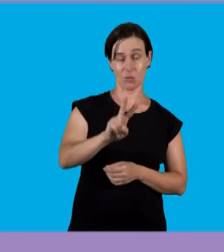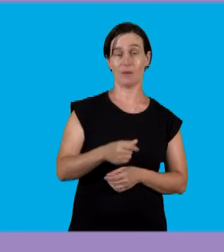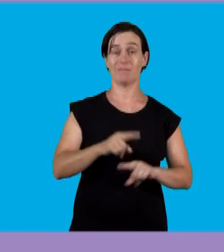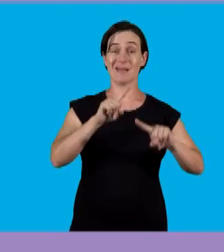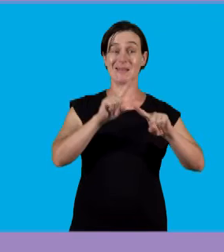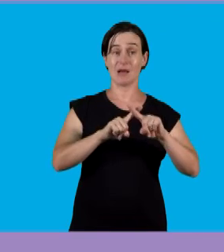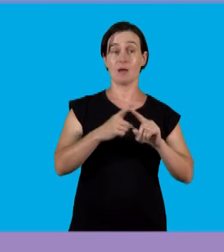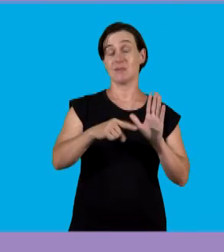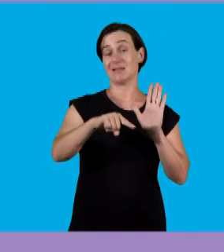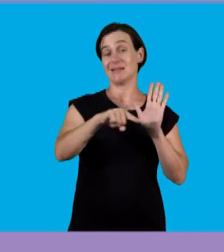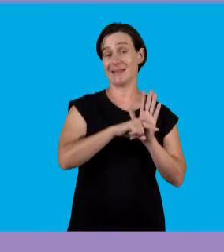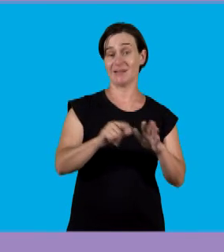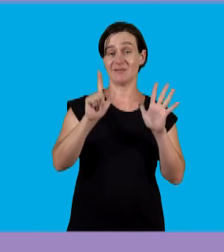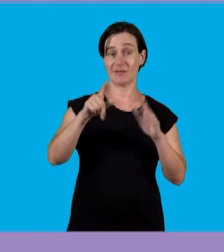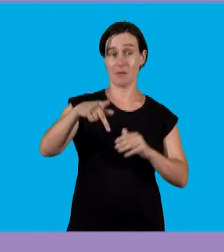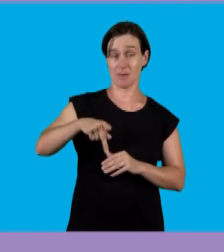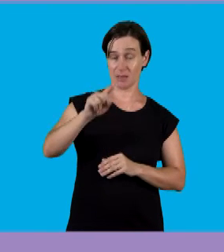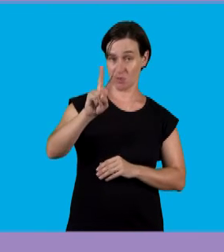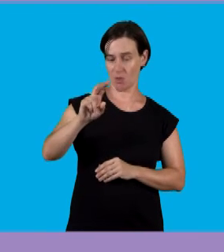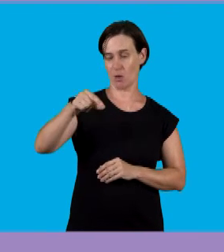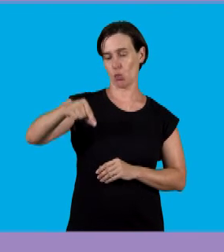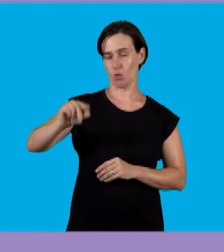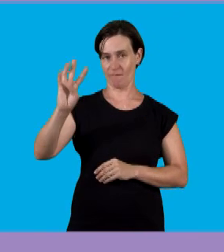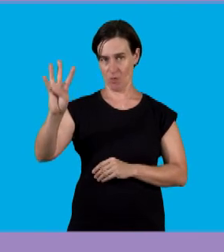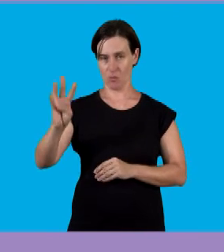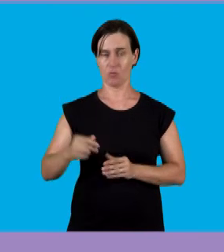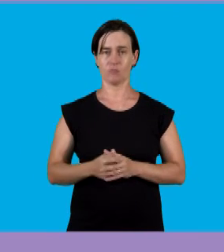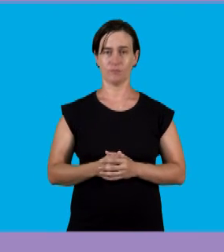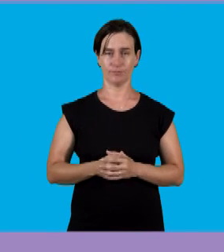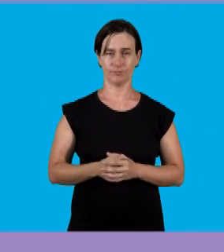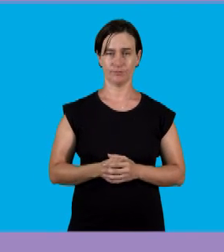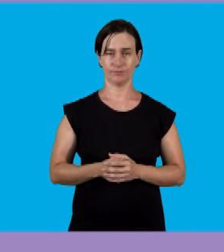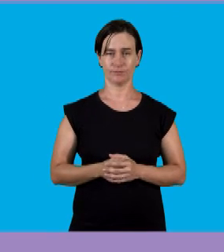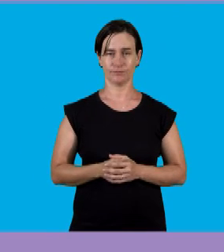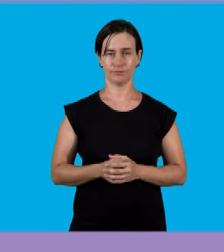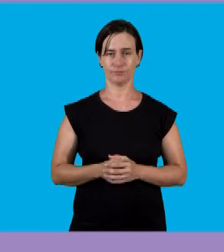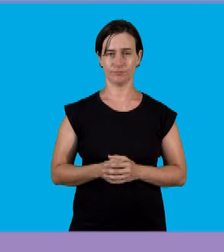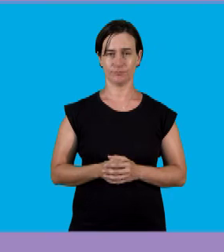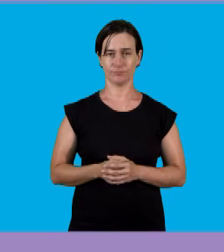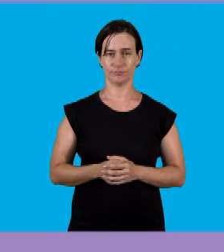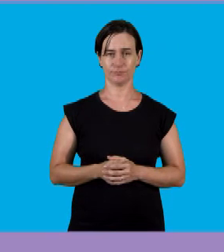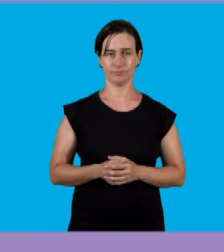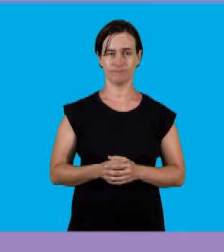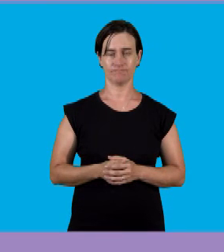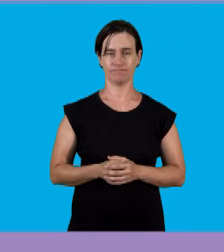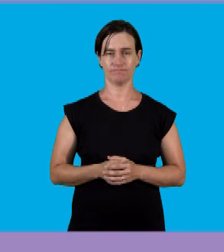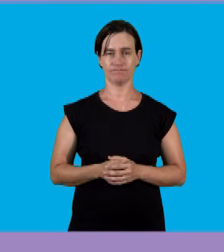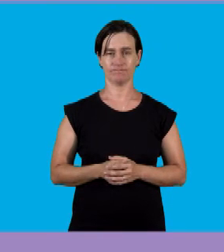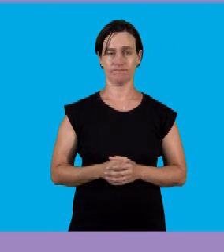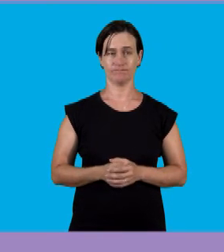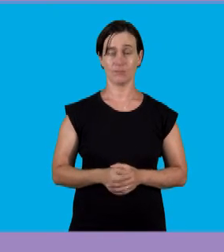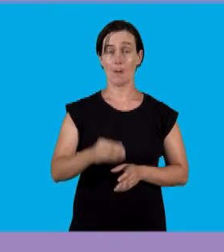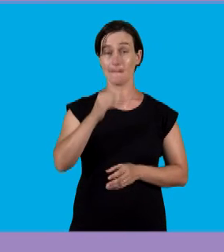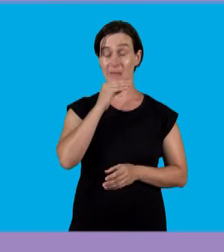The next expression that we are given there is 2p exponent 5q multiplied by 7p squared